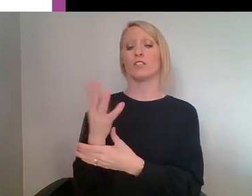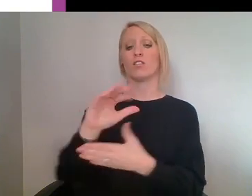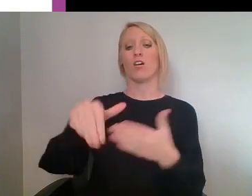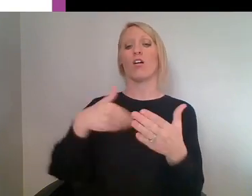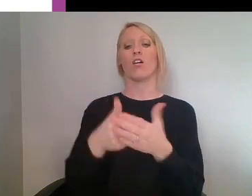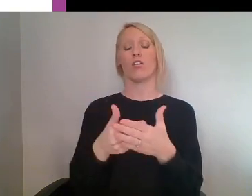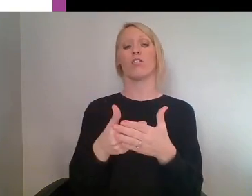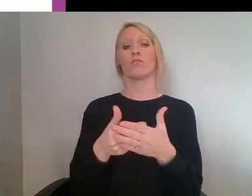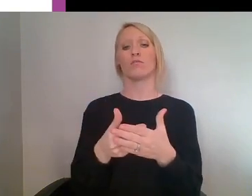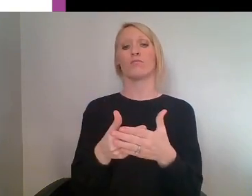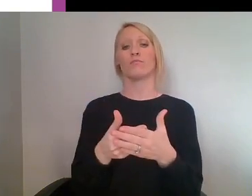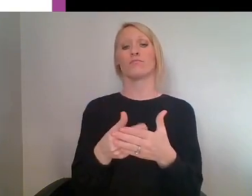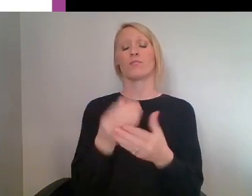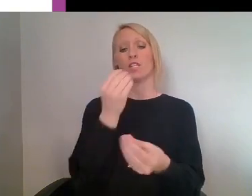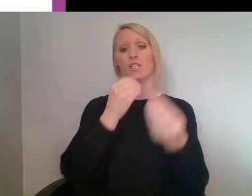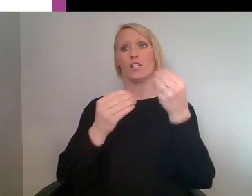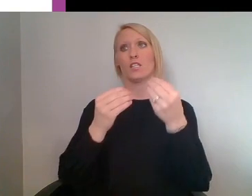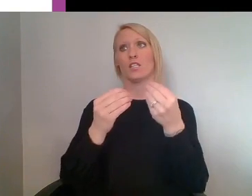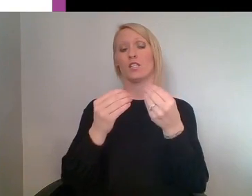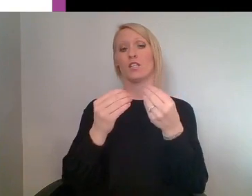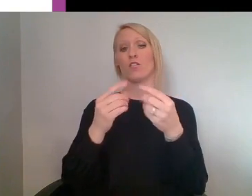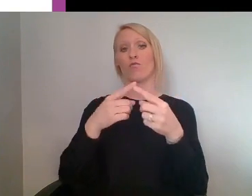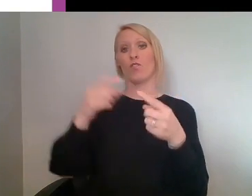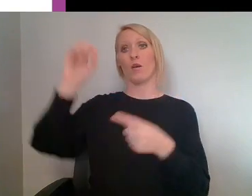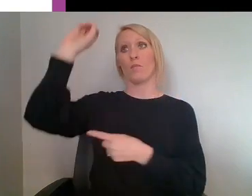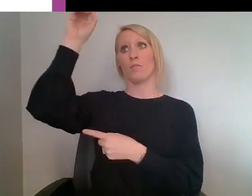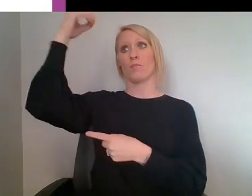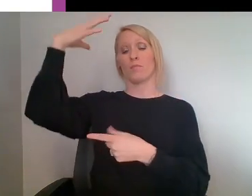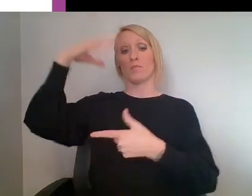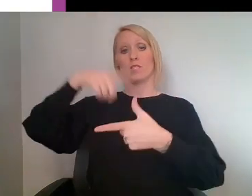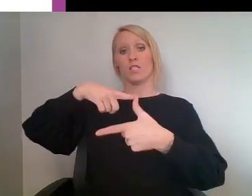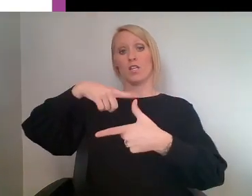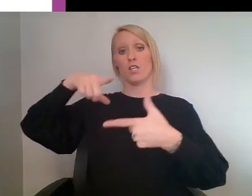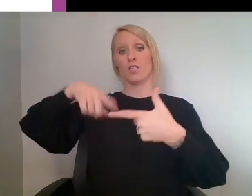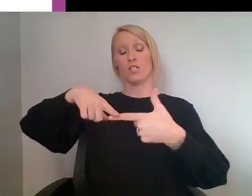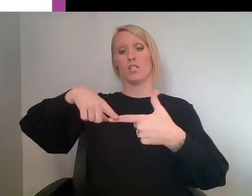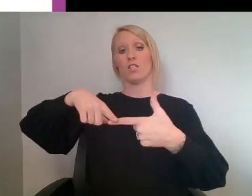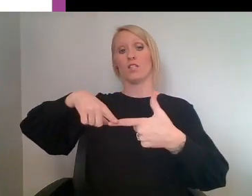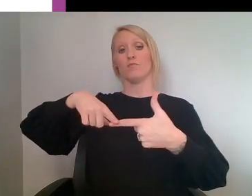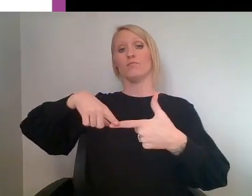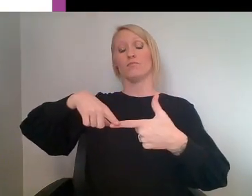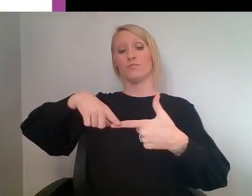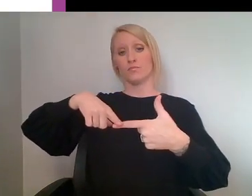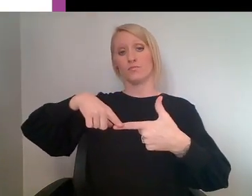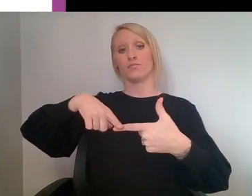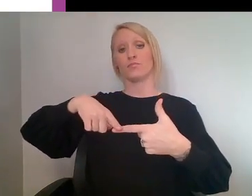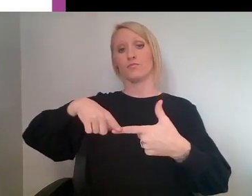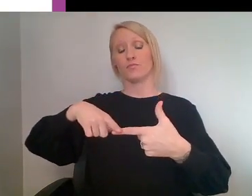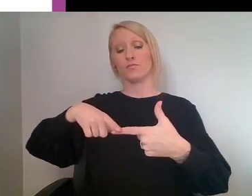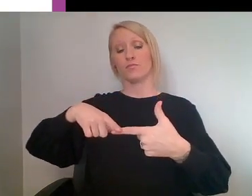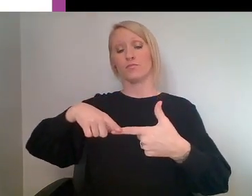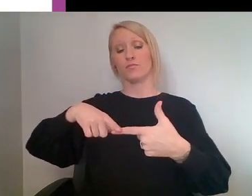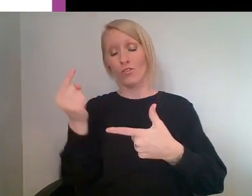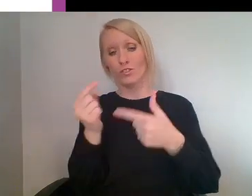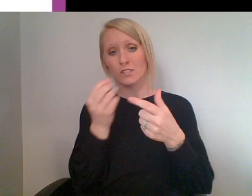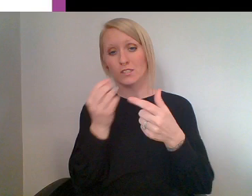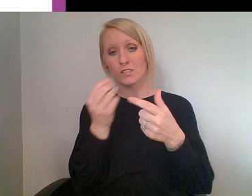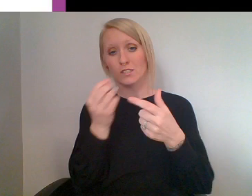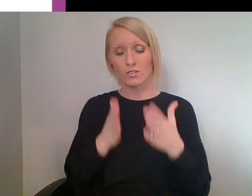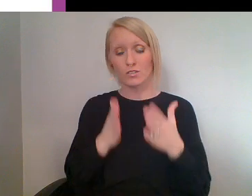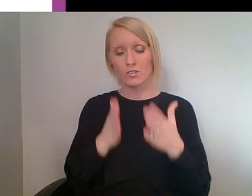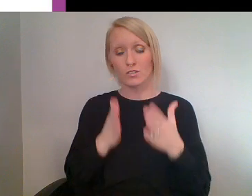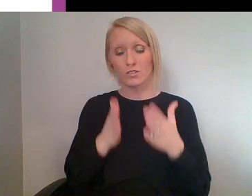what they're taking. Solar energy to the producer. They're the primary consumer. So they're kind of at the lower level of the food